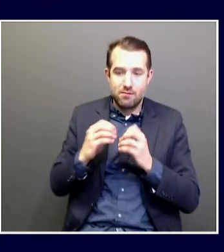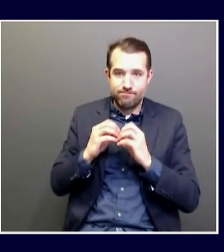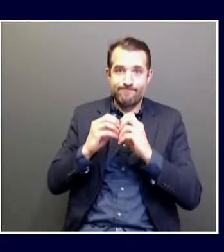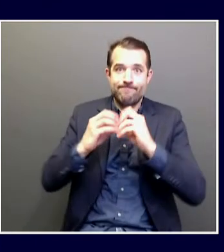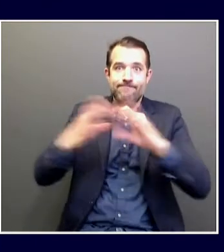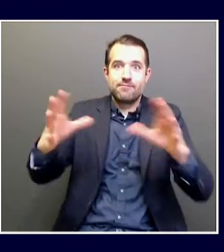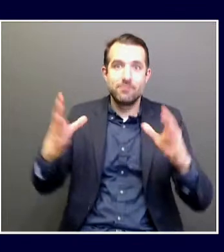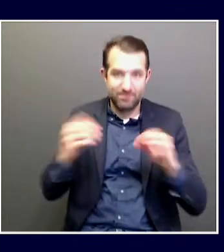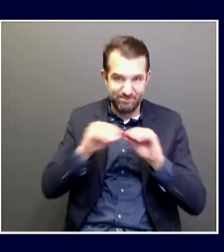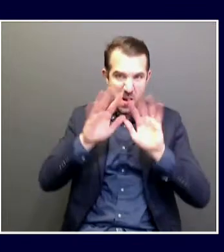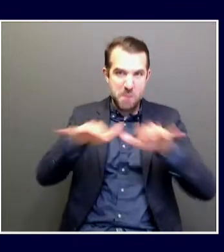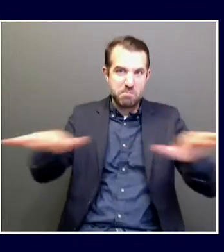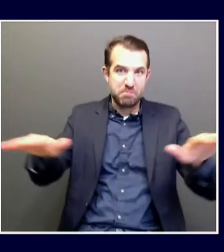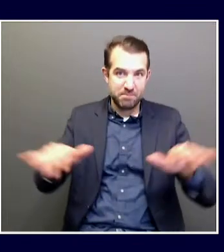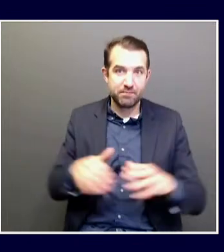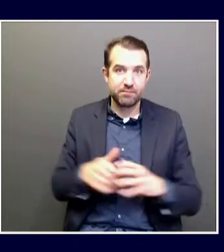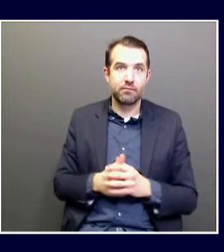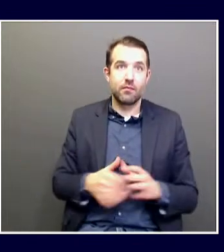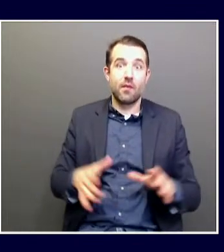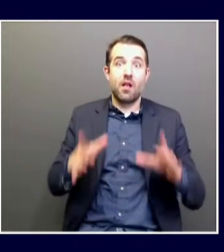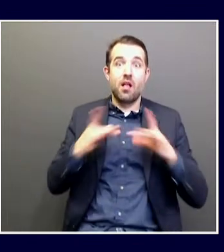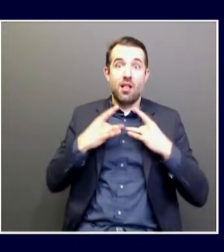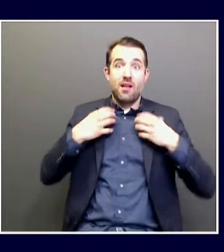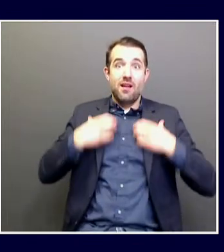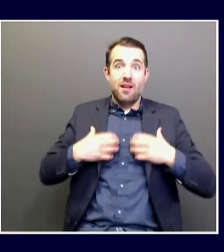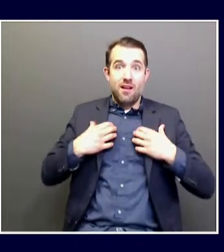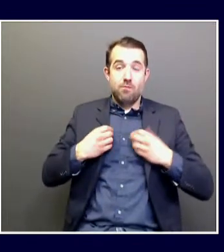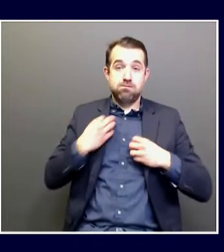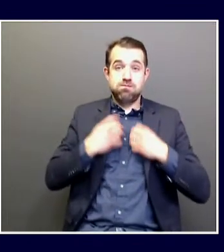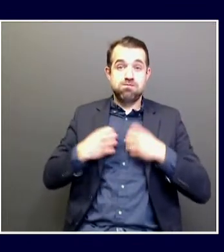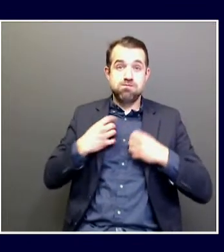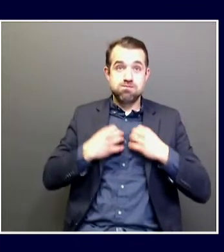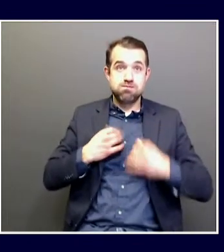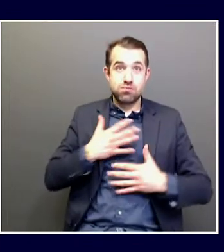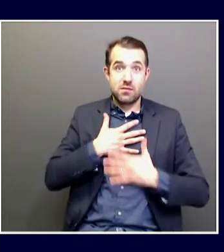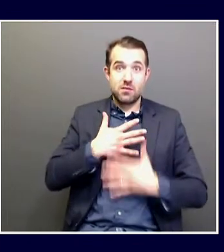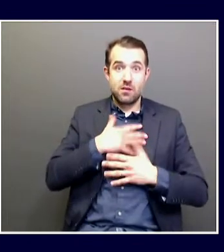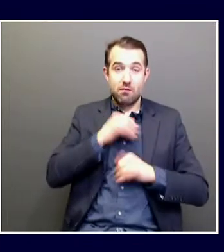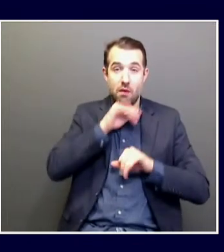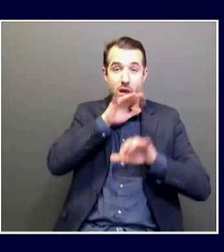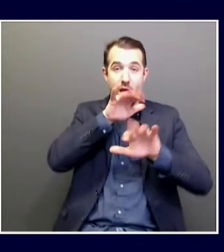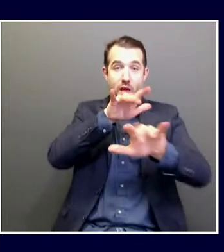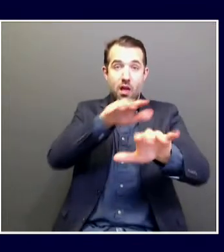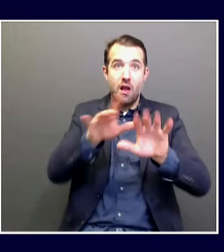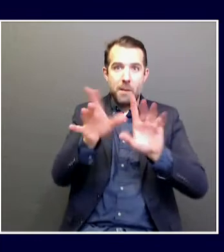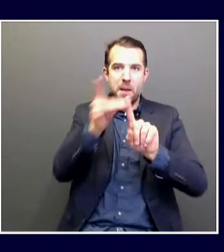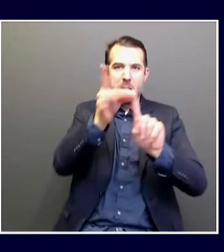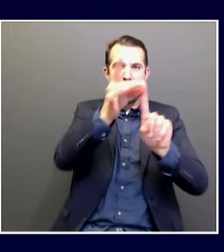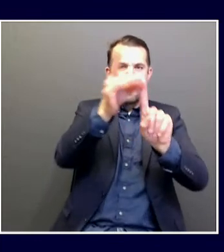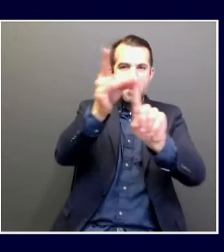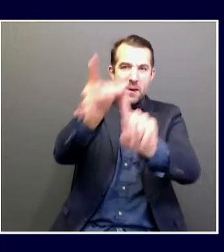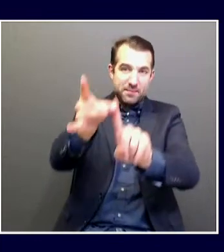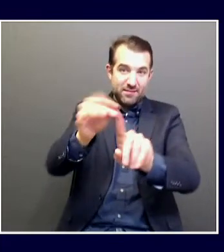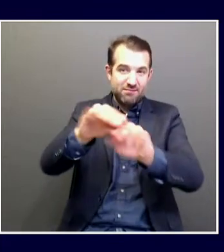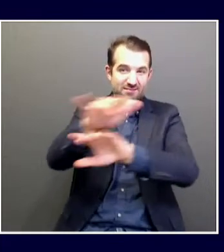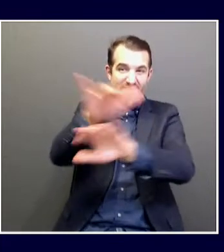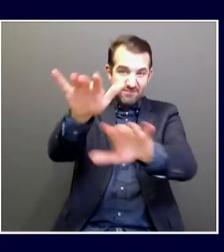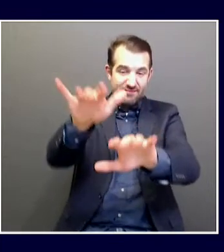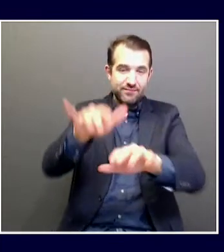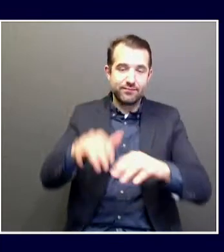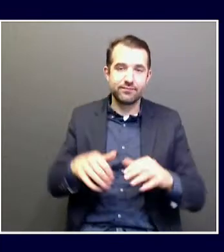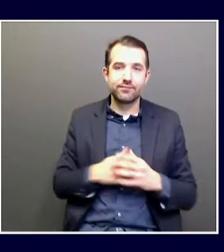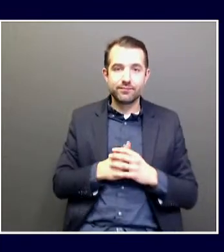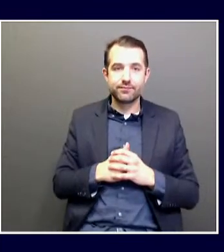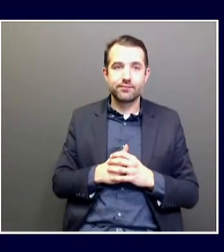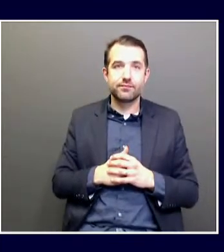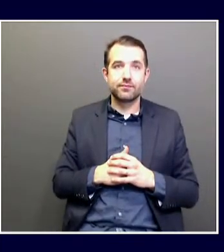the lungs and then hitch a ride on those droplets and spread from person to person. So to the extent folks are concerned about needing